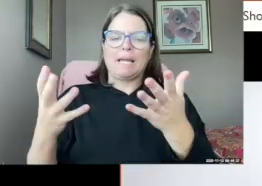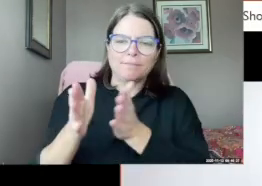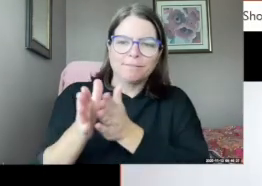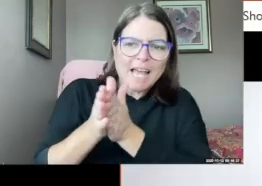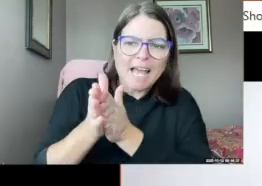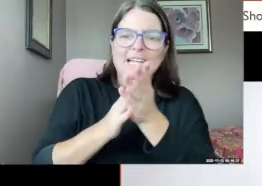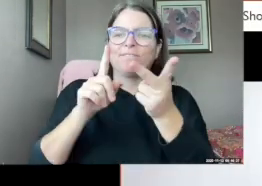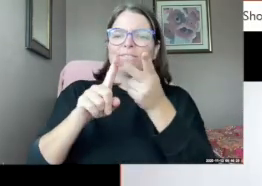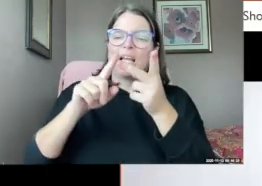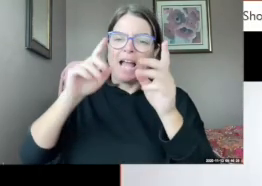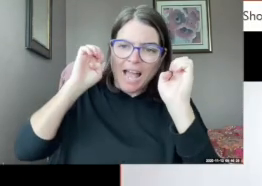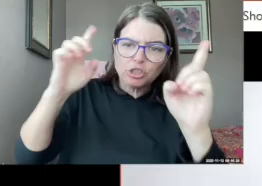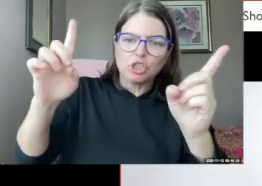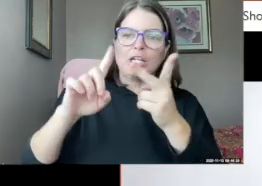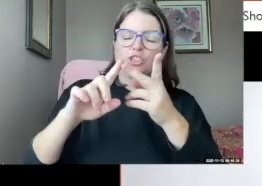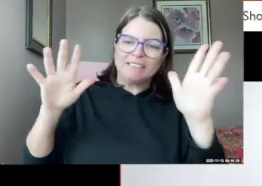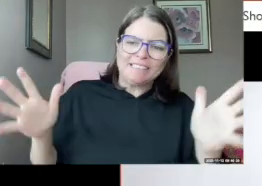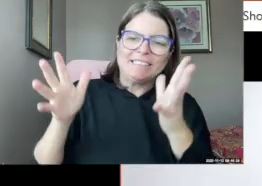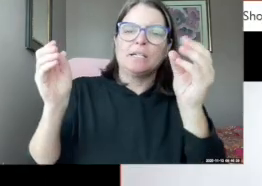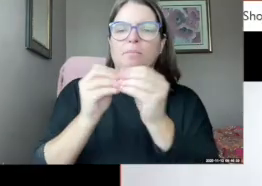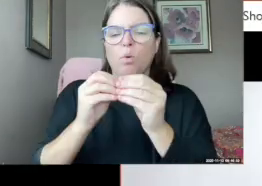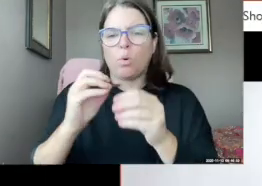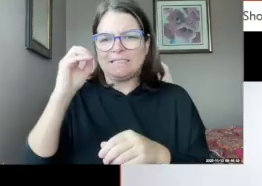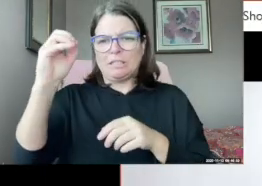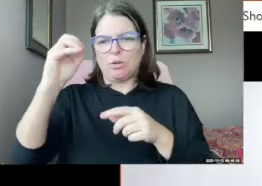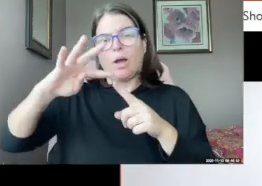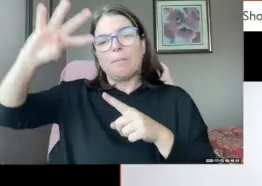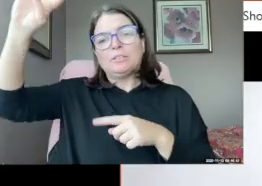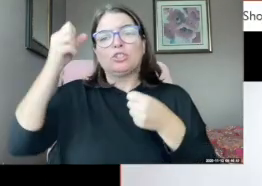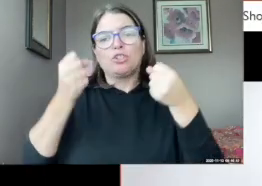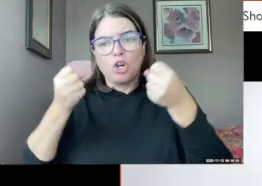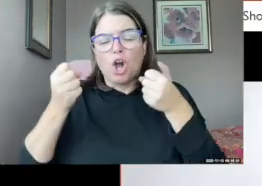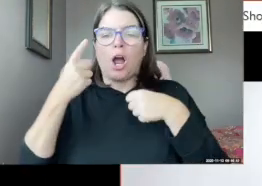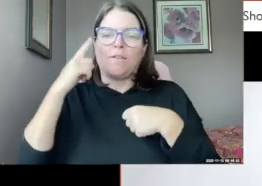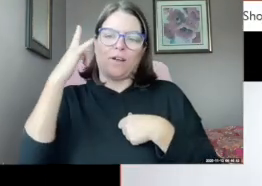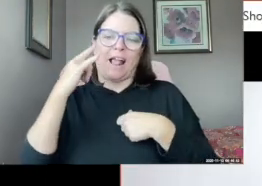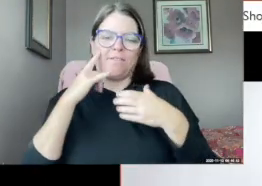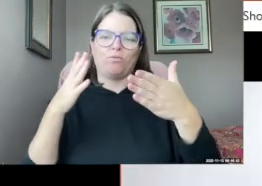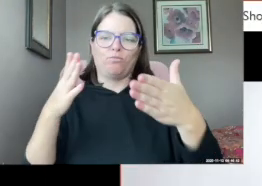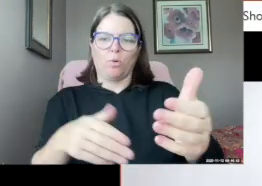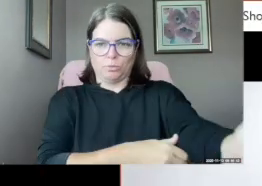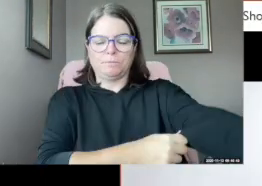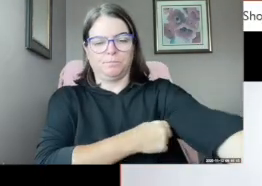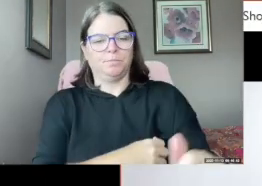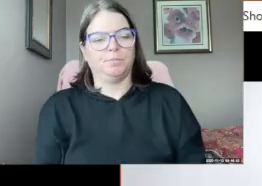to get more zero-emission cars and trucks on California's roads. Next slide, please.